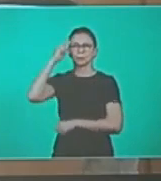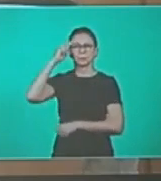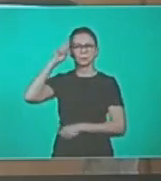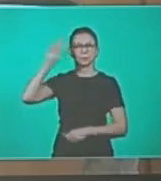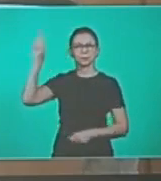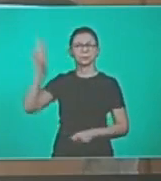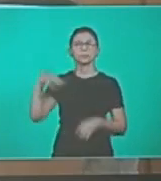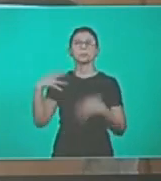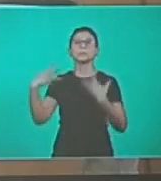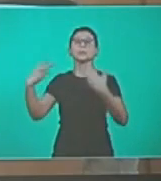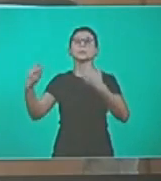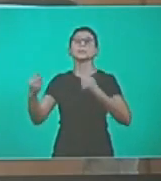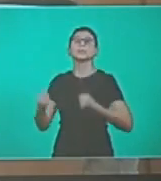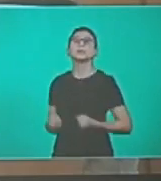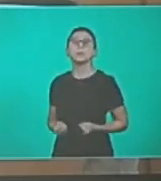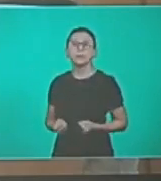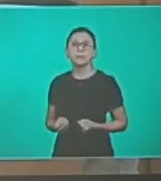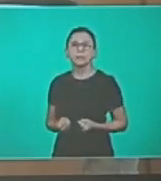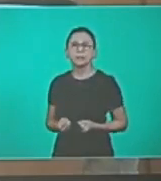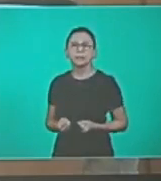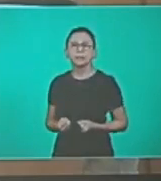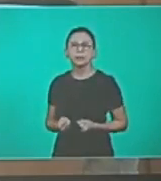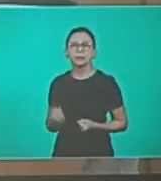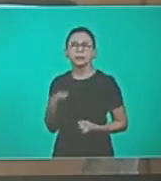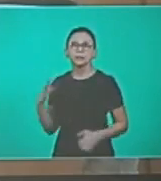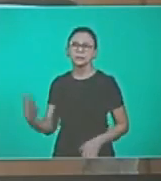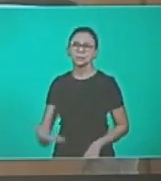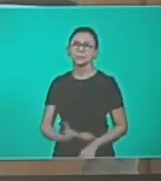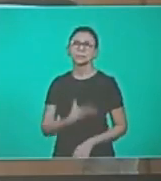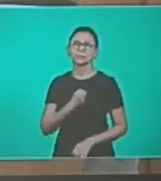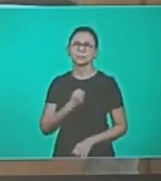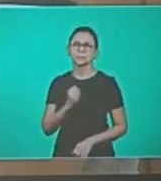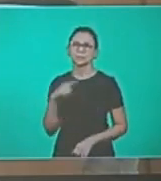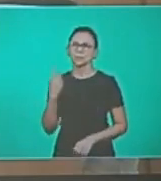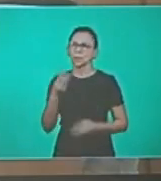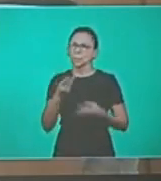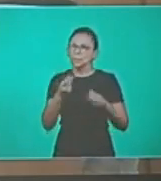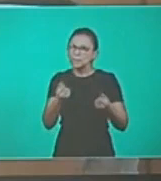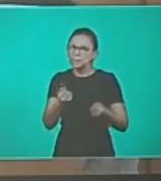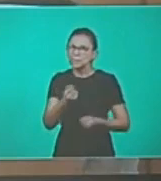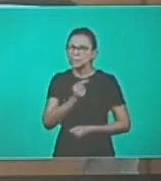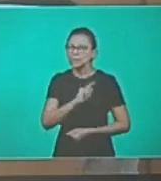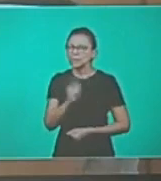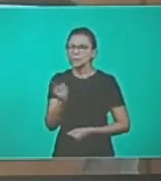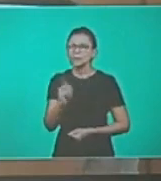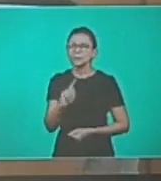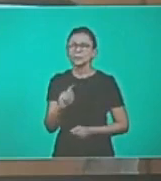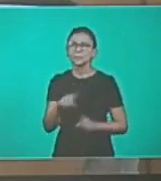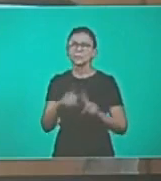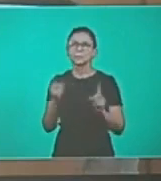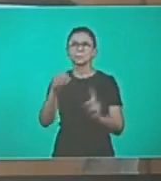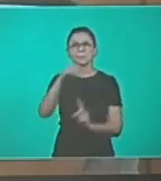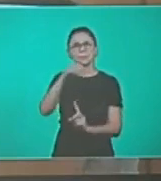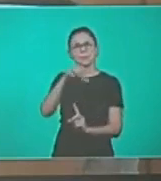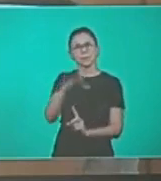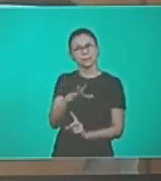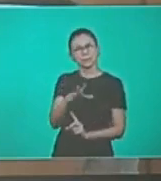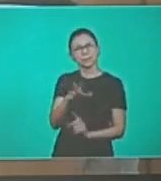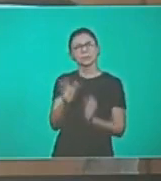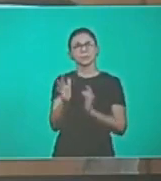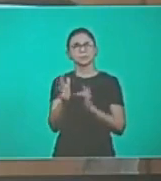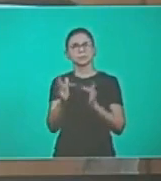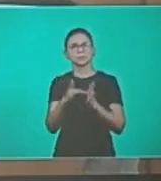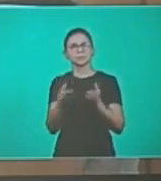working for His glory, and we're going to receive something that we don't deserve, because it's by grace. The grace